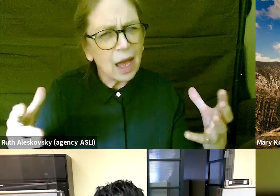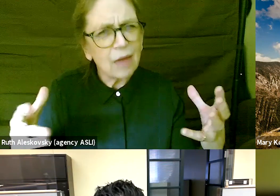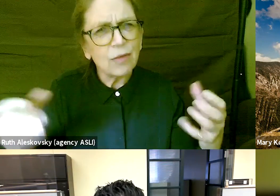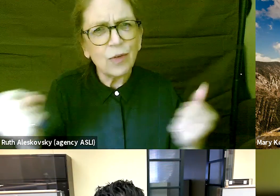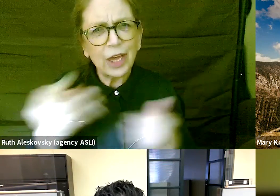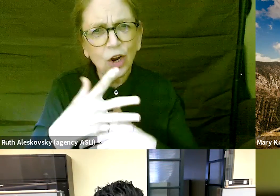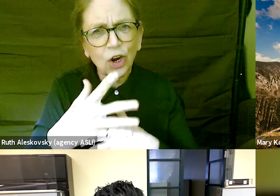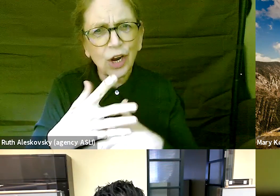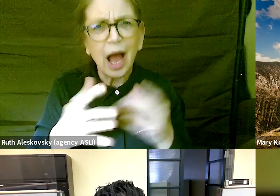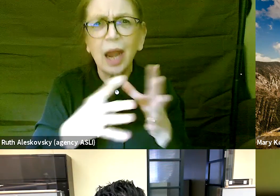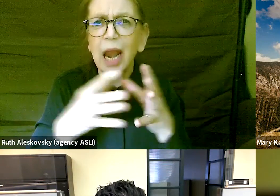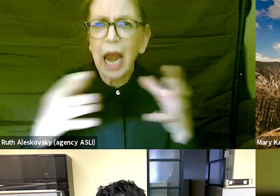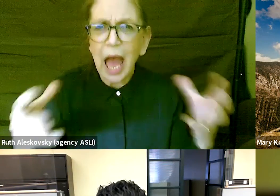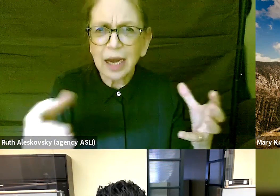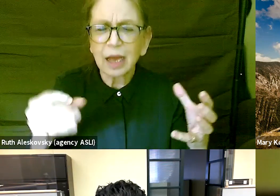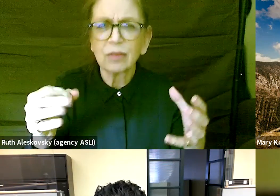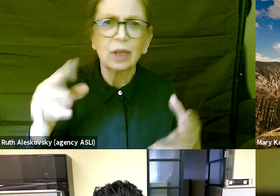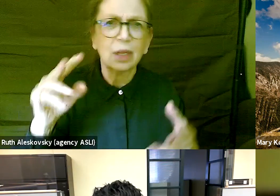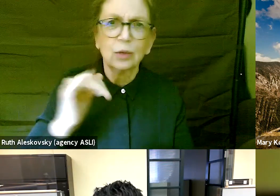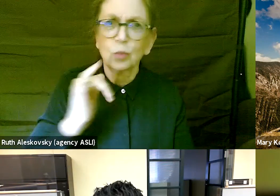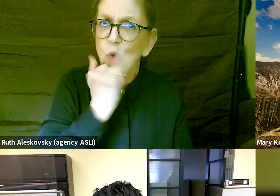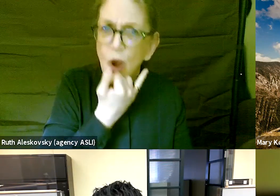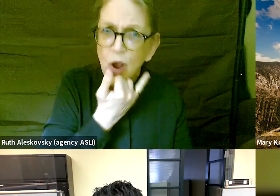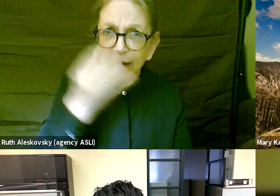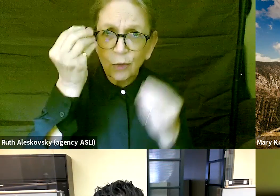misinformation being passed around.